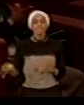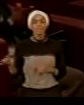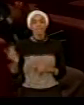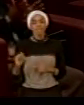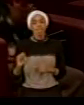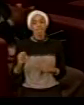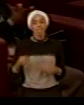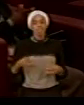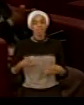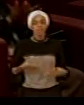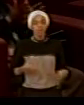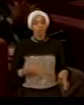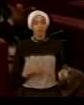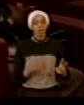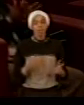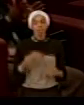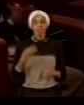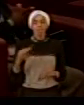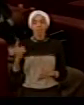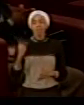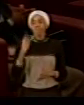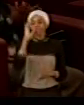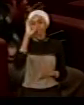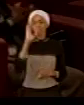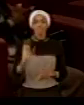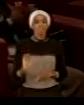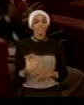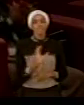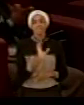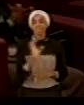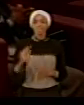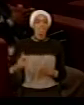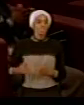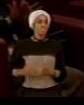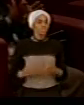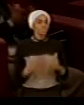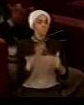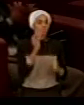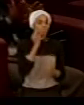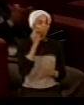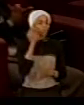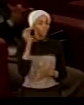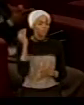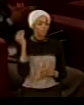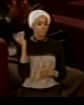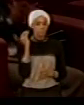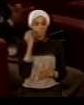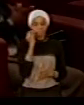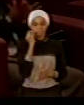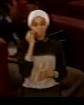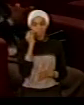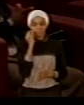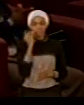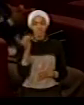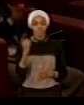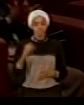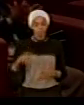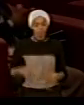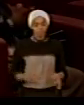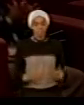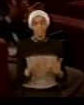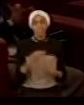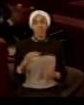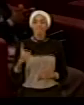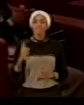The way of the cross leads home, the